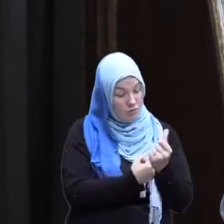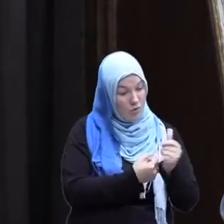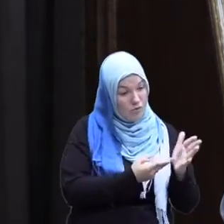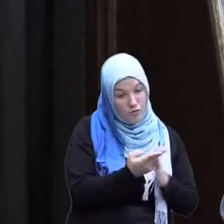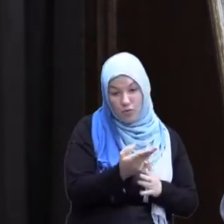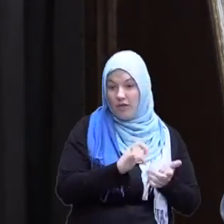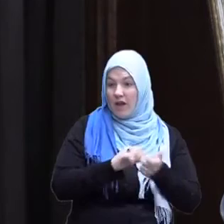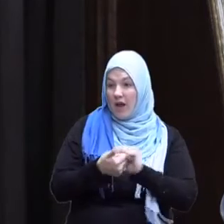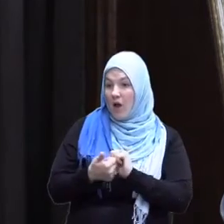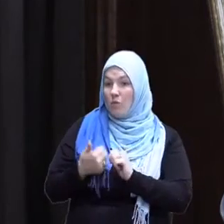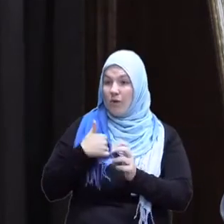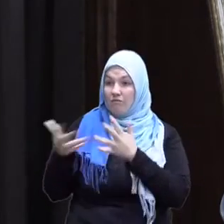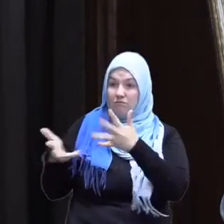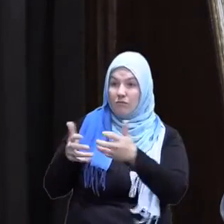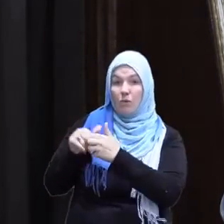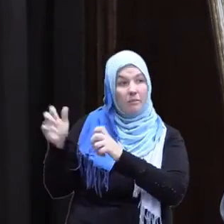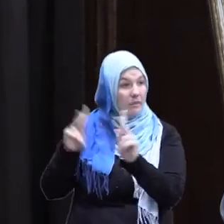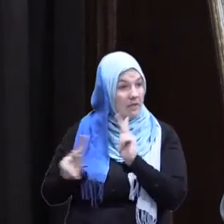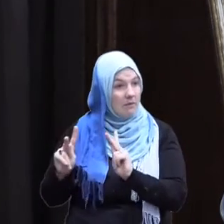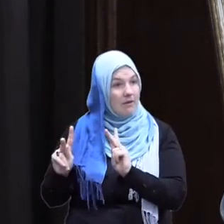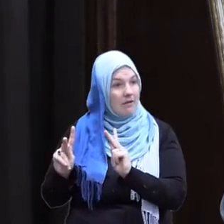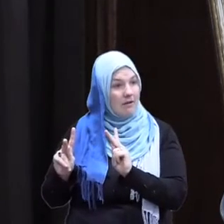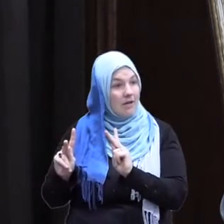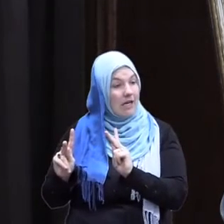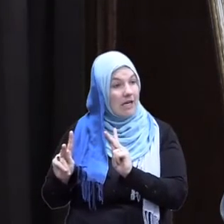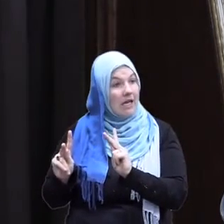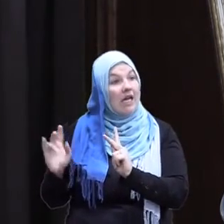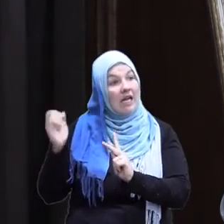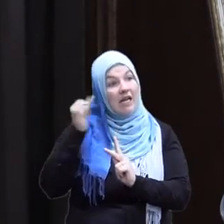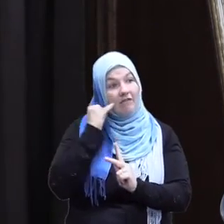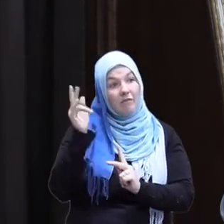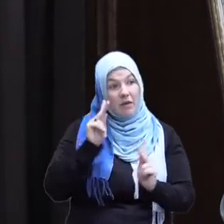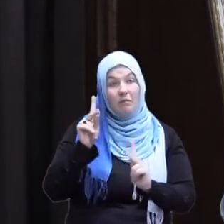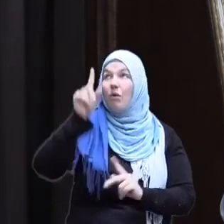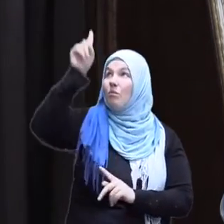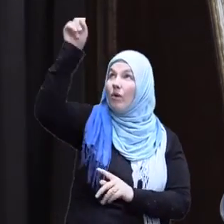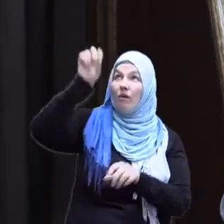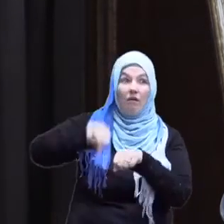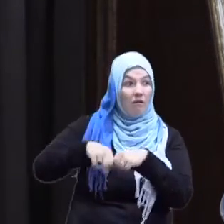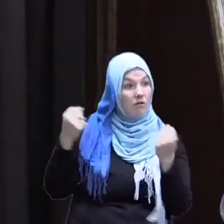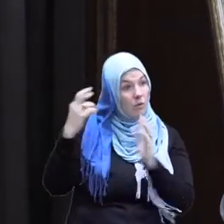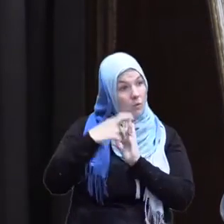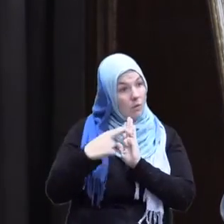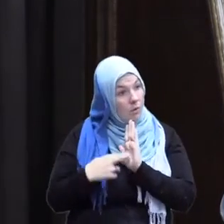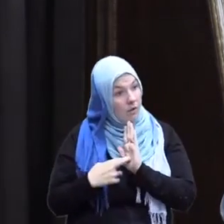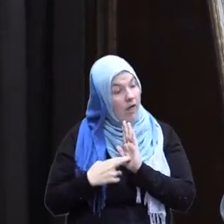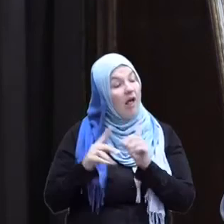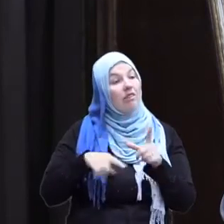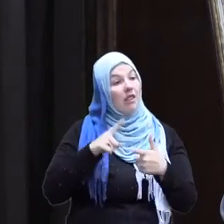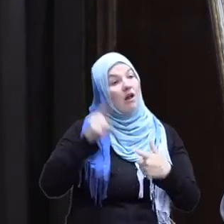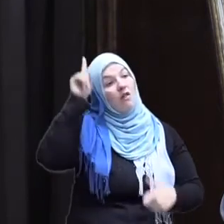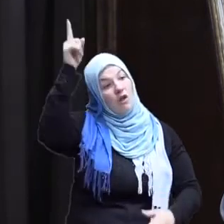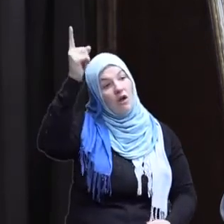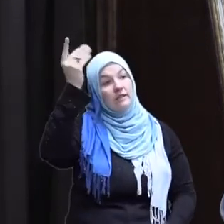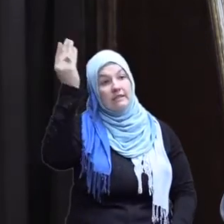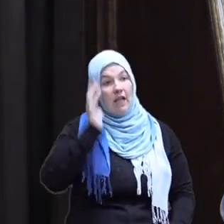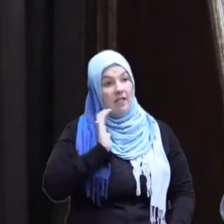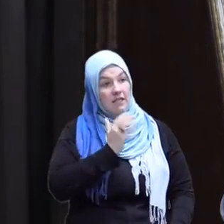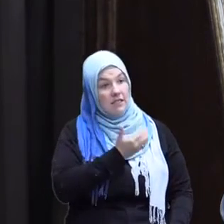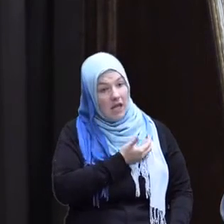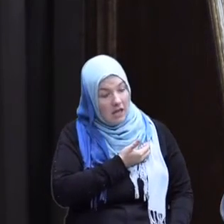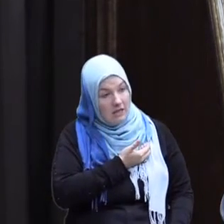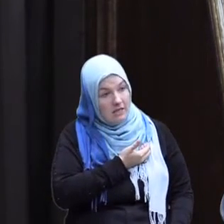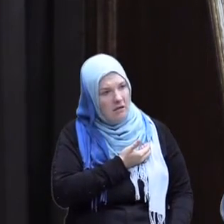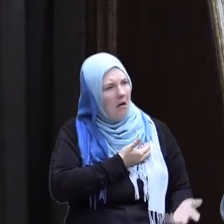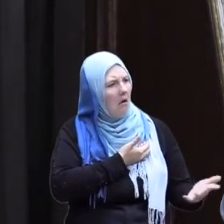to our neighbors. Those who have offended Allah, Allah tells us to treat them